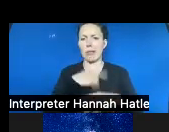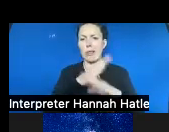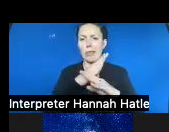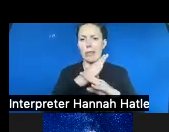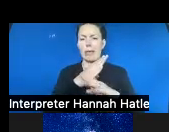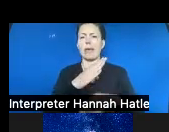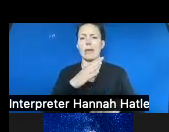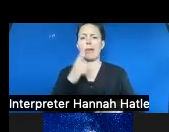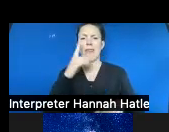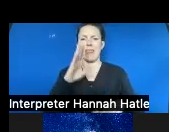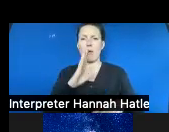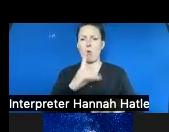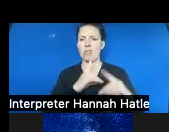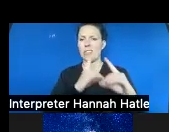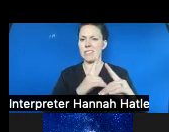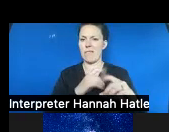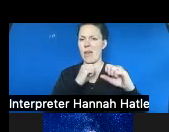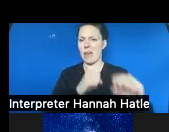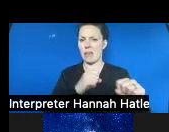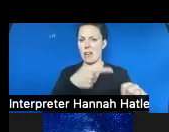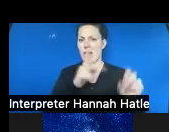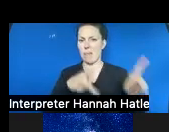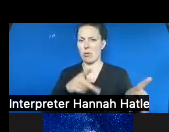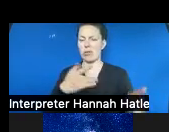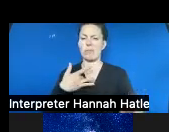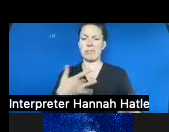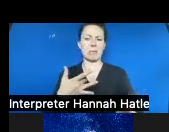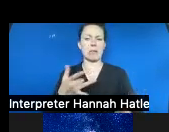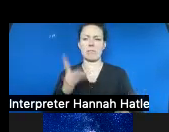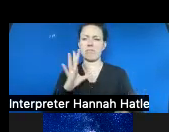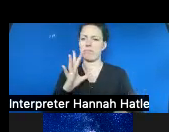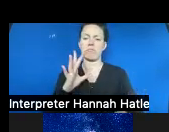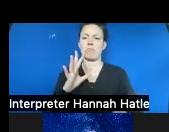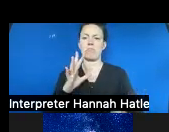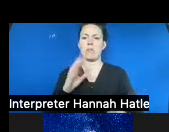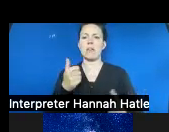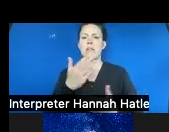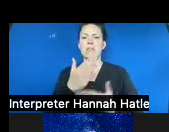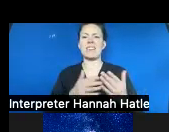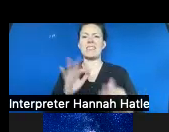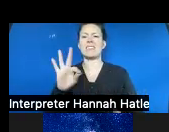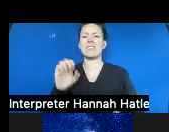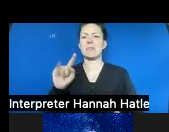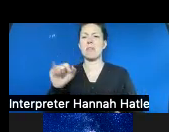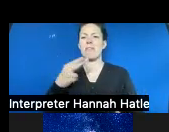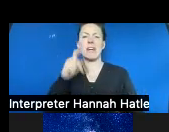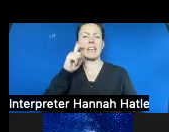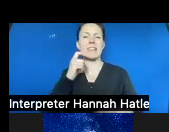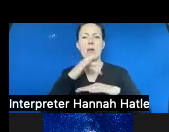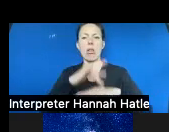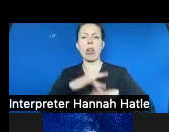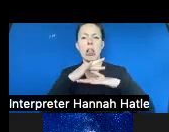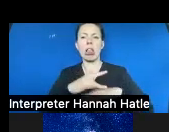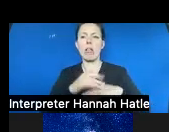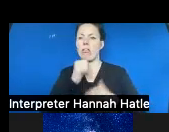to a degree, but in general, it's just, it can be really bad because the fetishes exist out there that are really uncomfortable and unfortunate